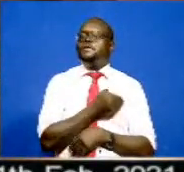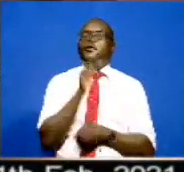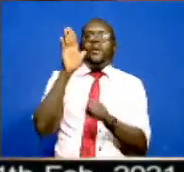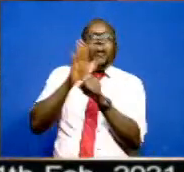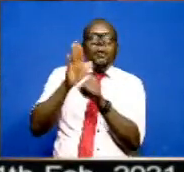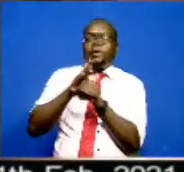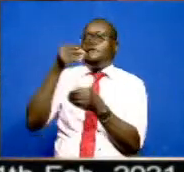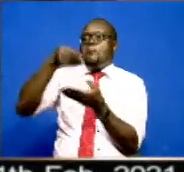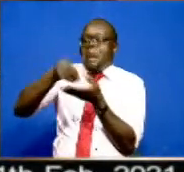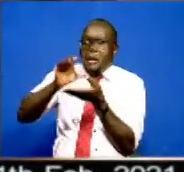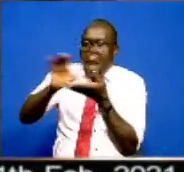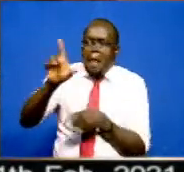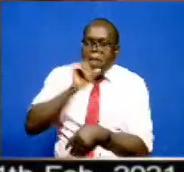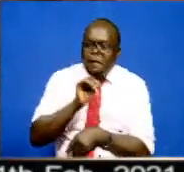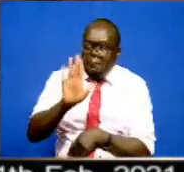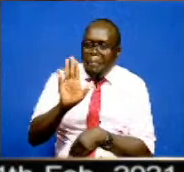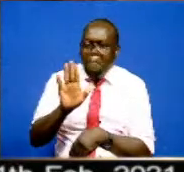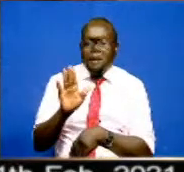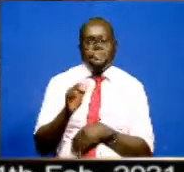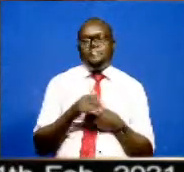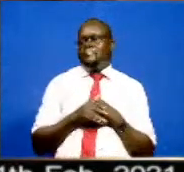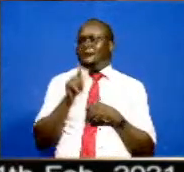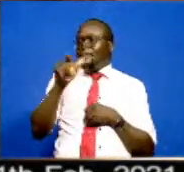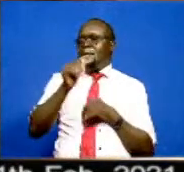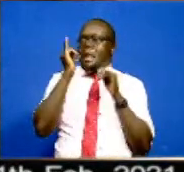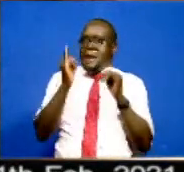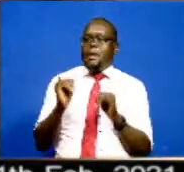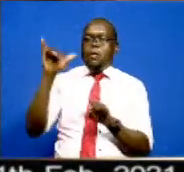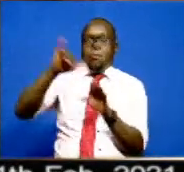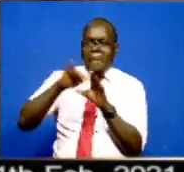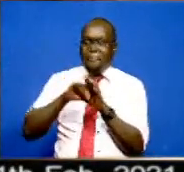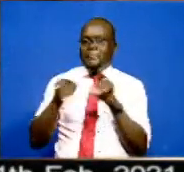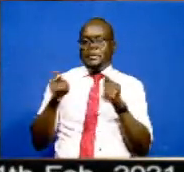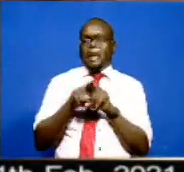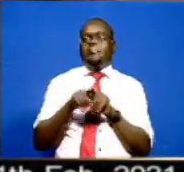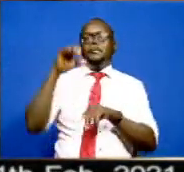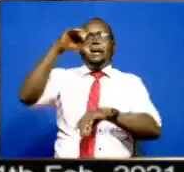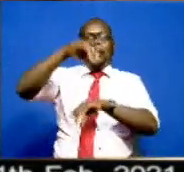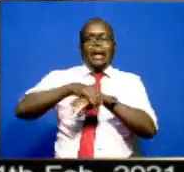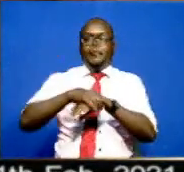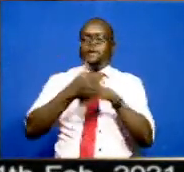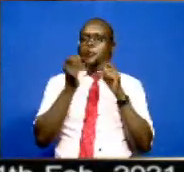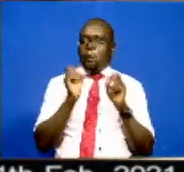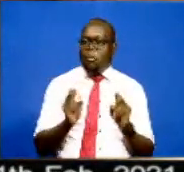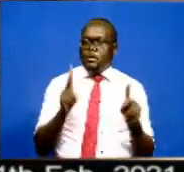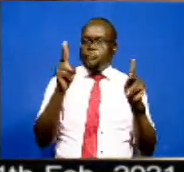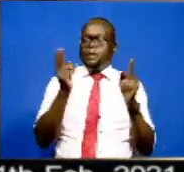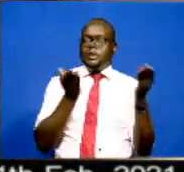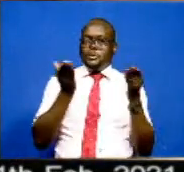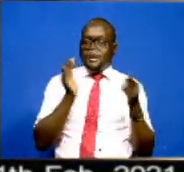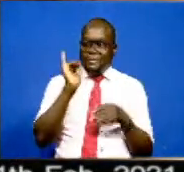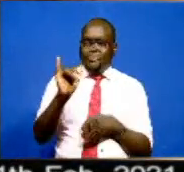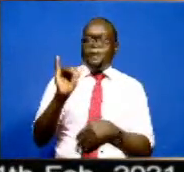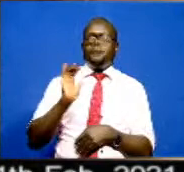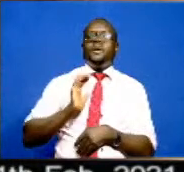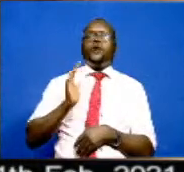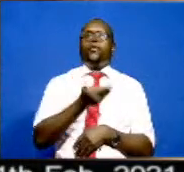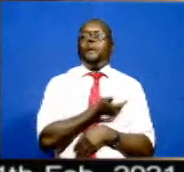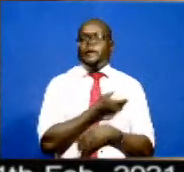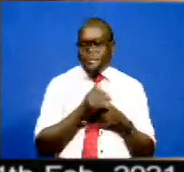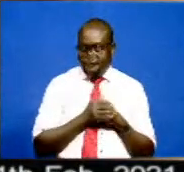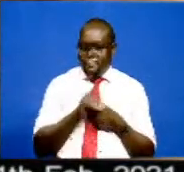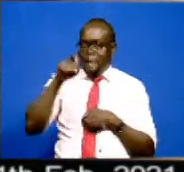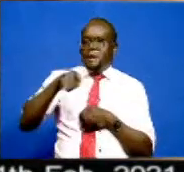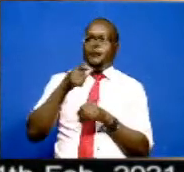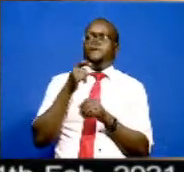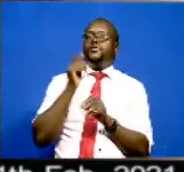Speaker. Kindly, these other members also are elected like you. They need to take care of their constituencies. They need to